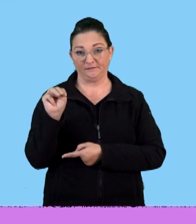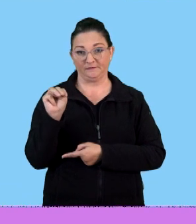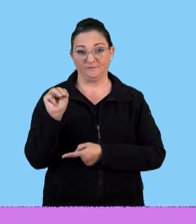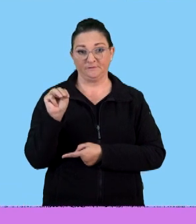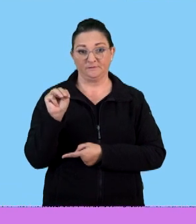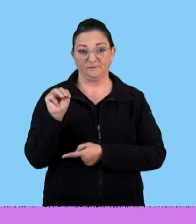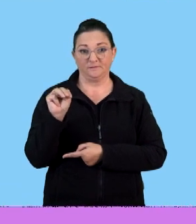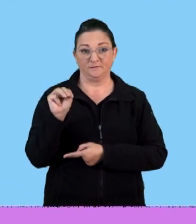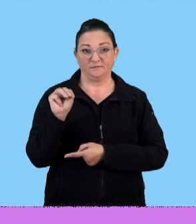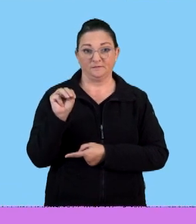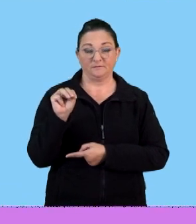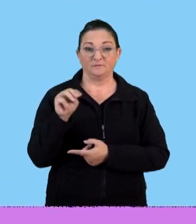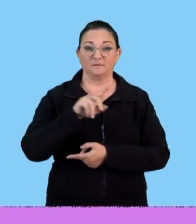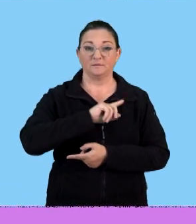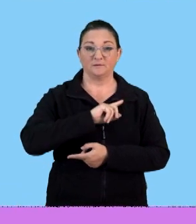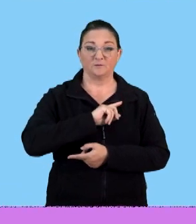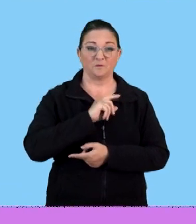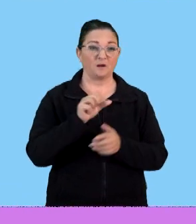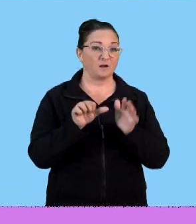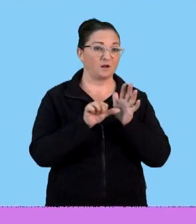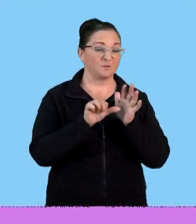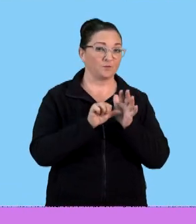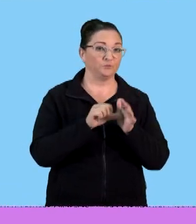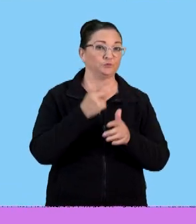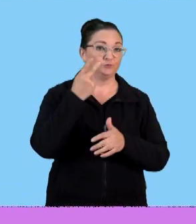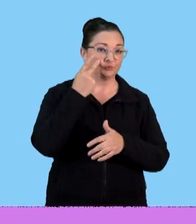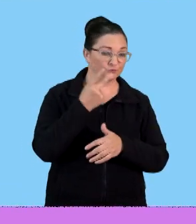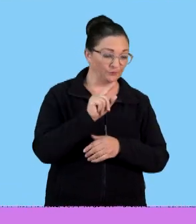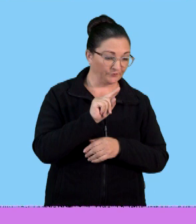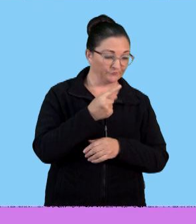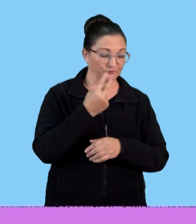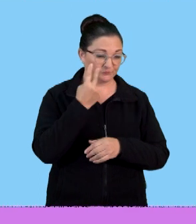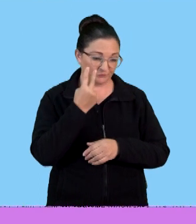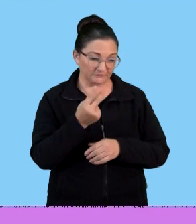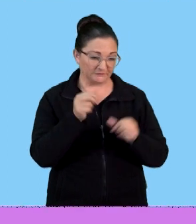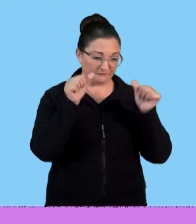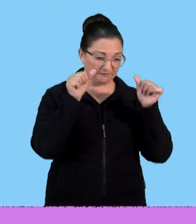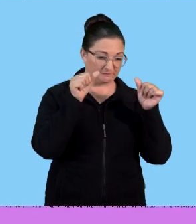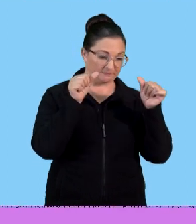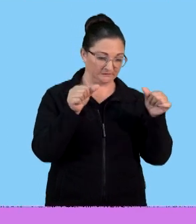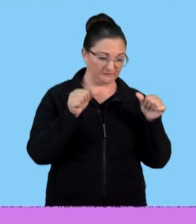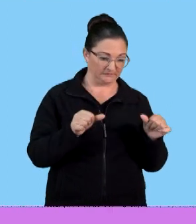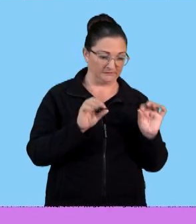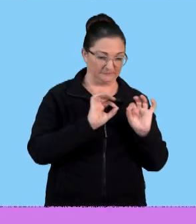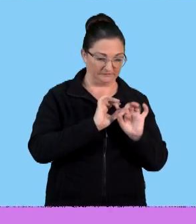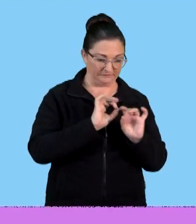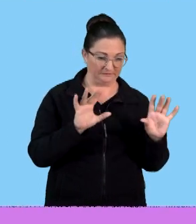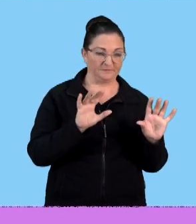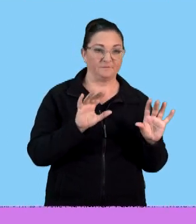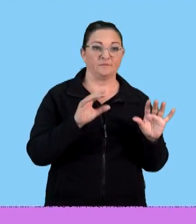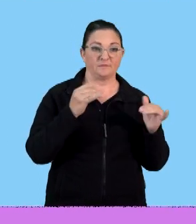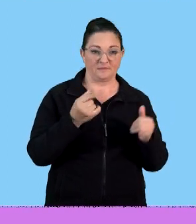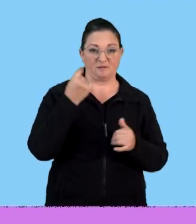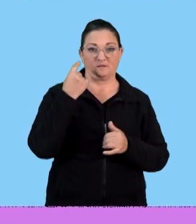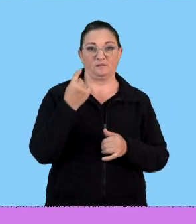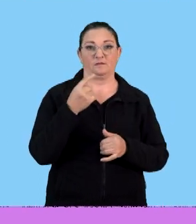640 millimeters. Can you see why it was so important for us to first look at what is presented? Right, then